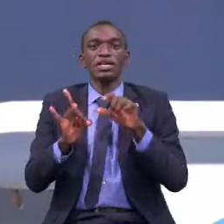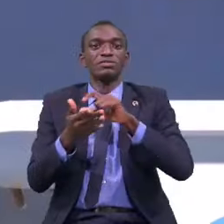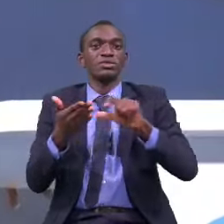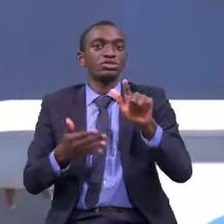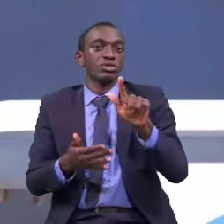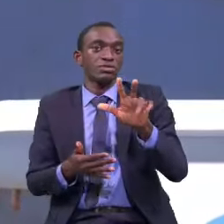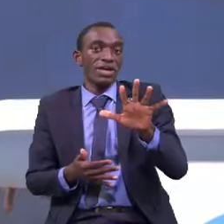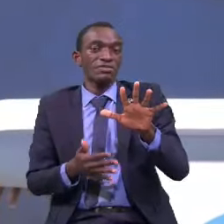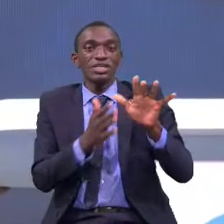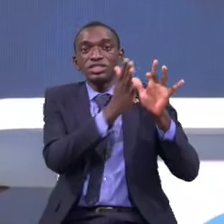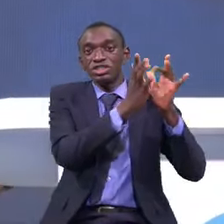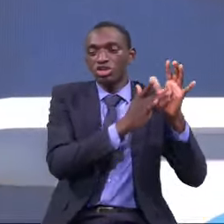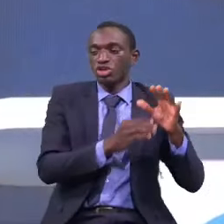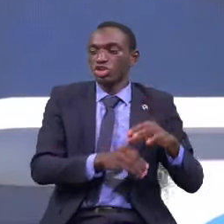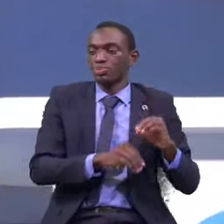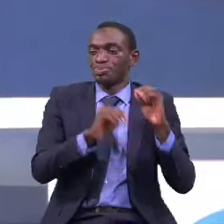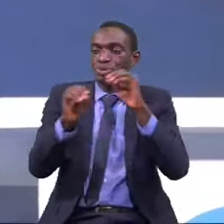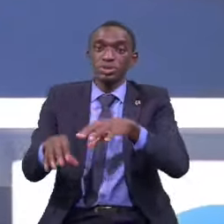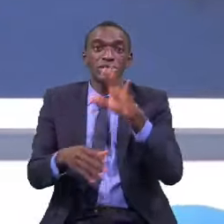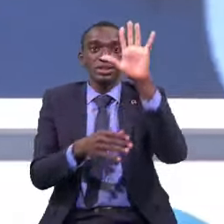again upon your eyes.